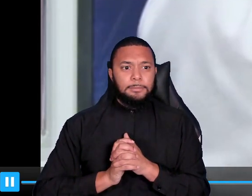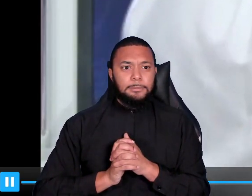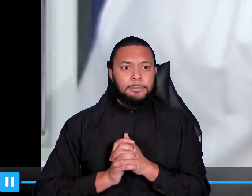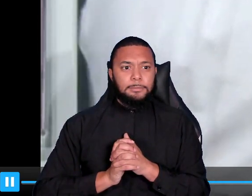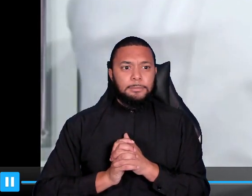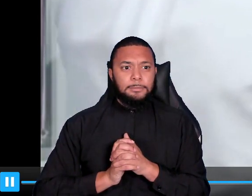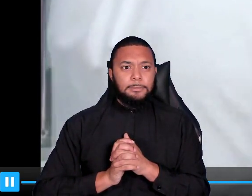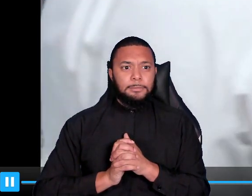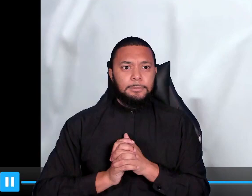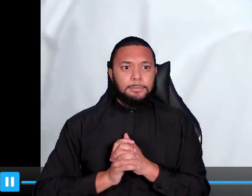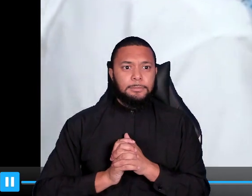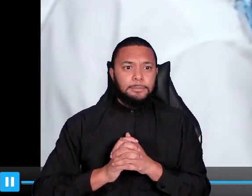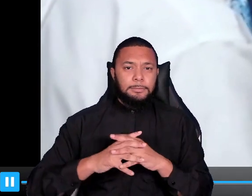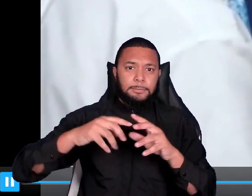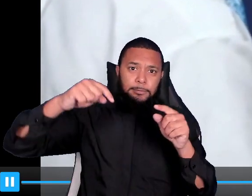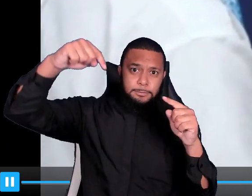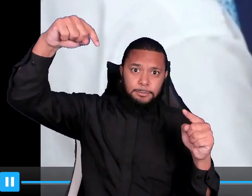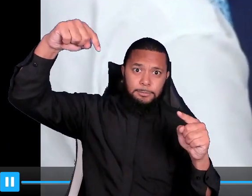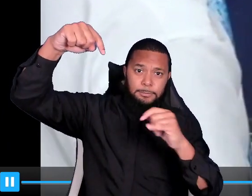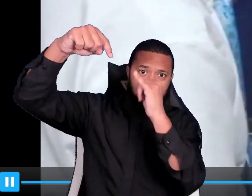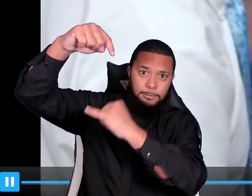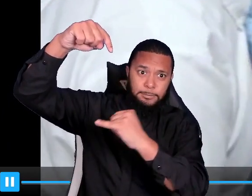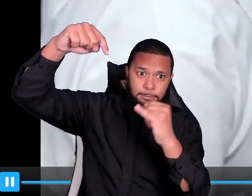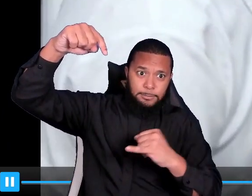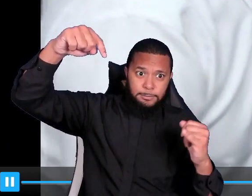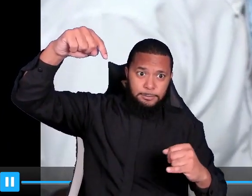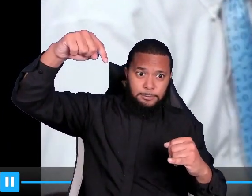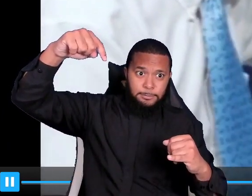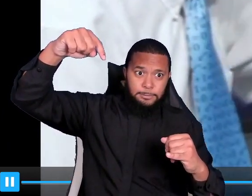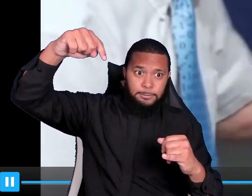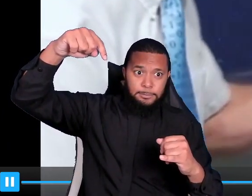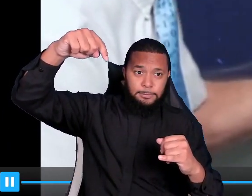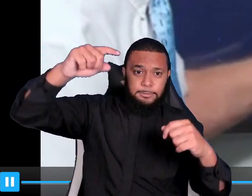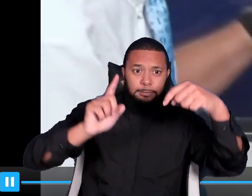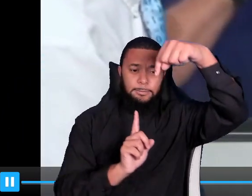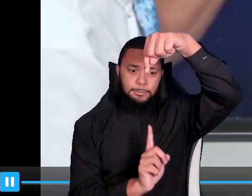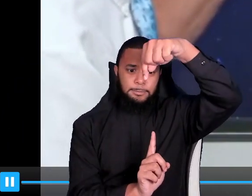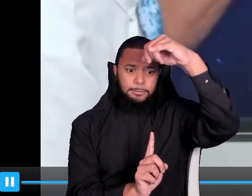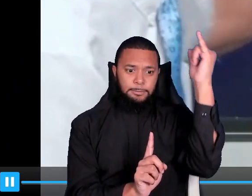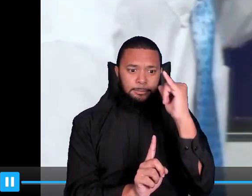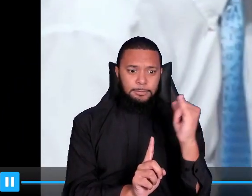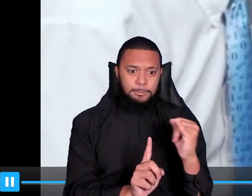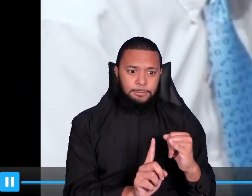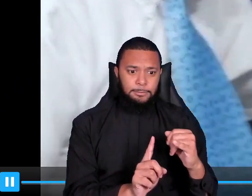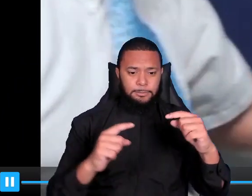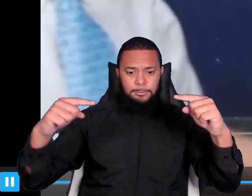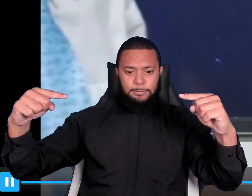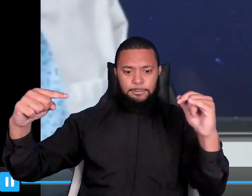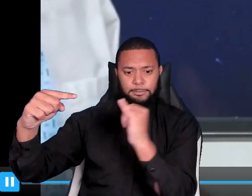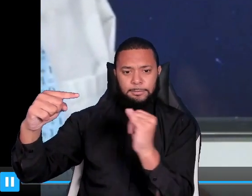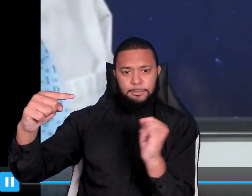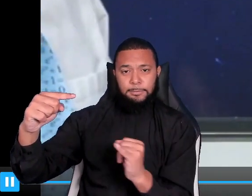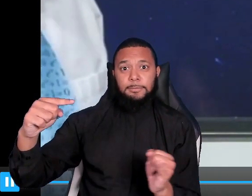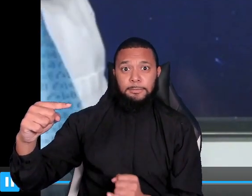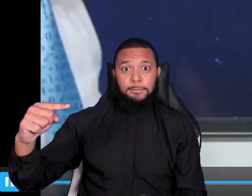they're below the blue line, to the right of the green line, and below the white